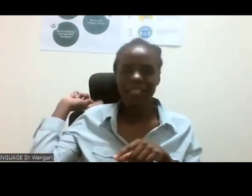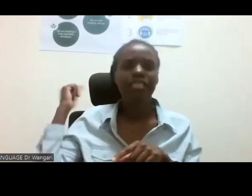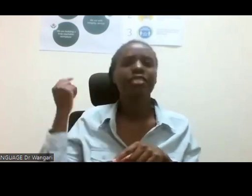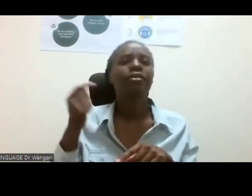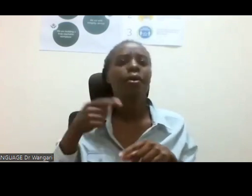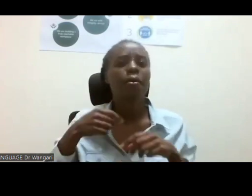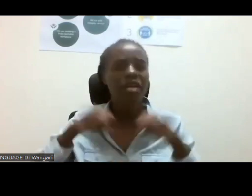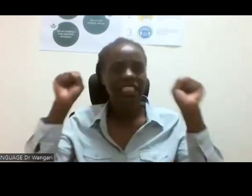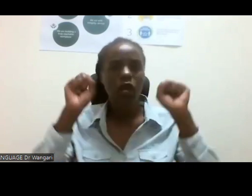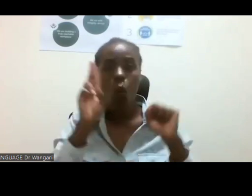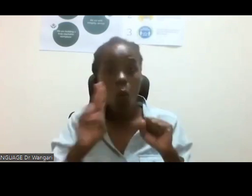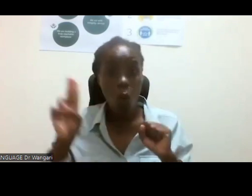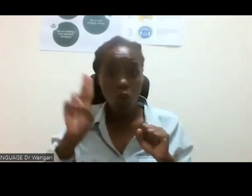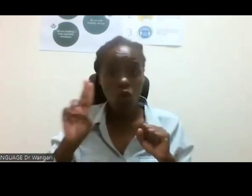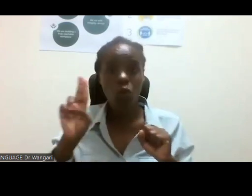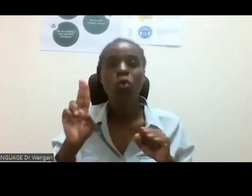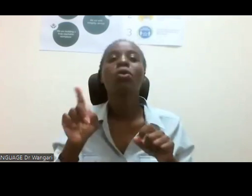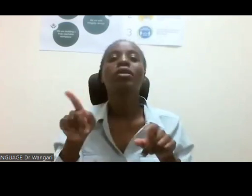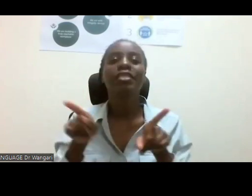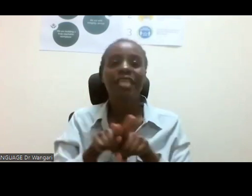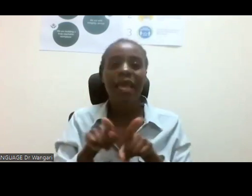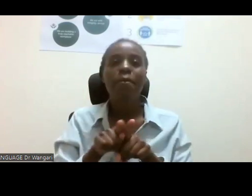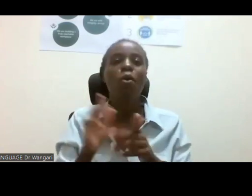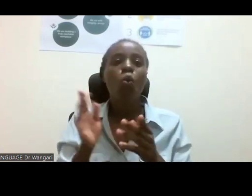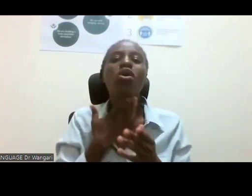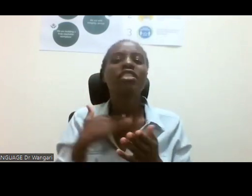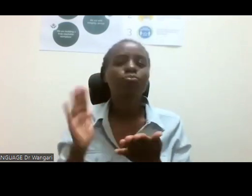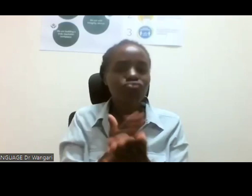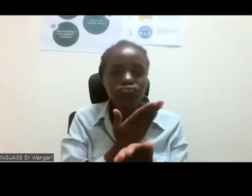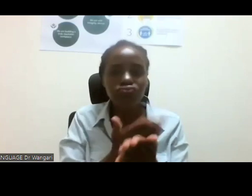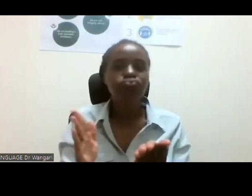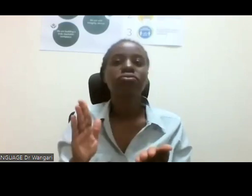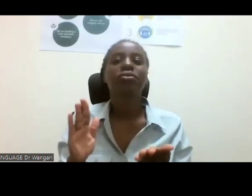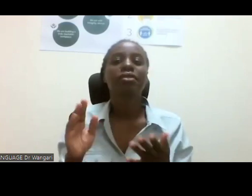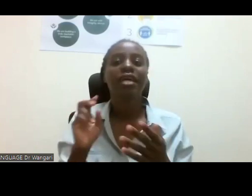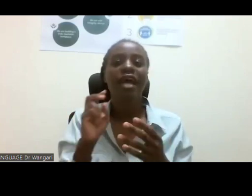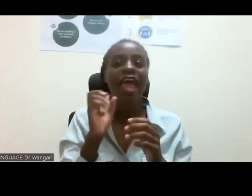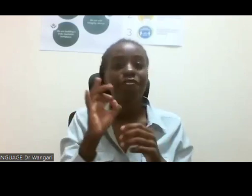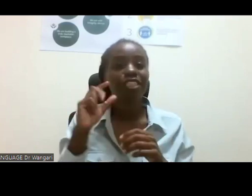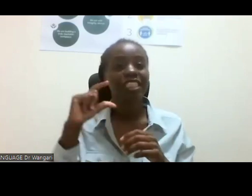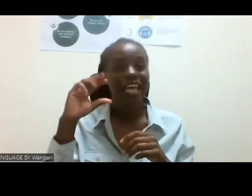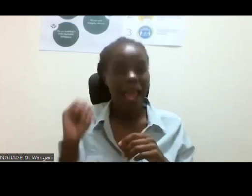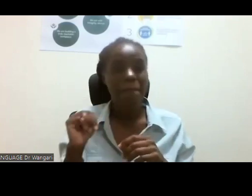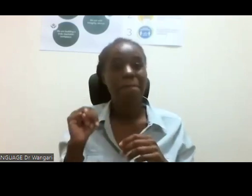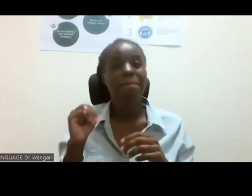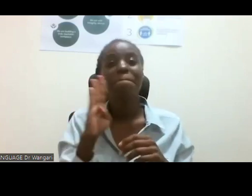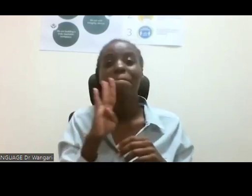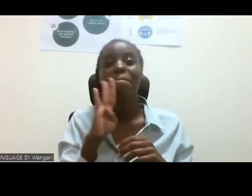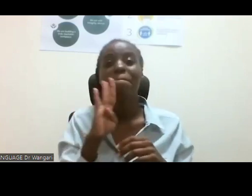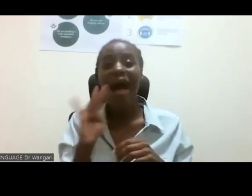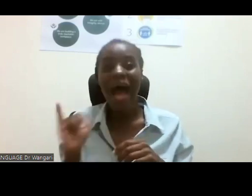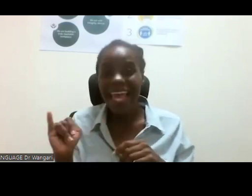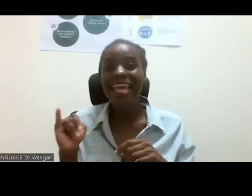of FGM by 2022. We are yet to see that. We are post 2022. But